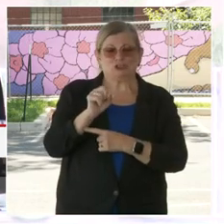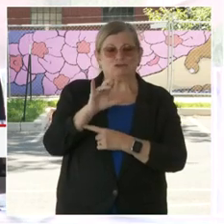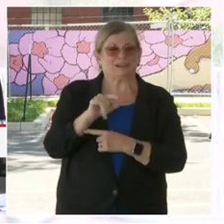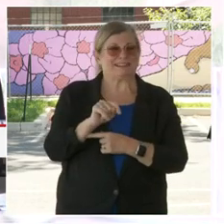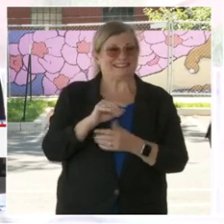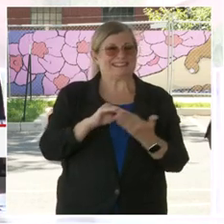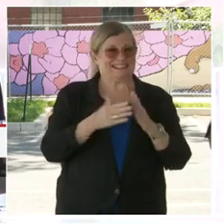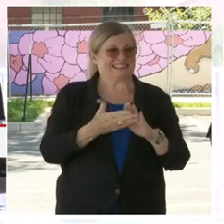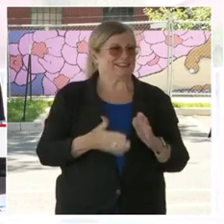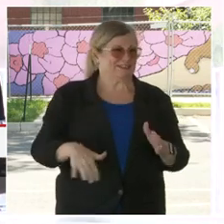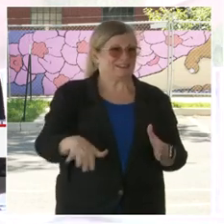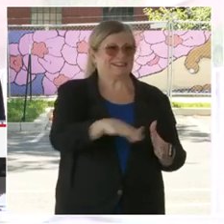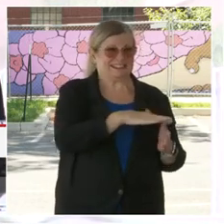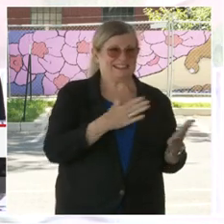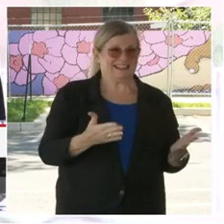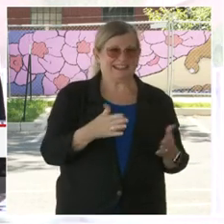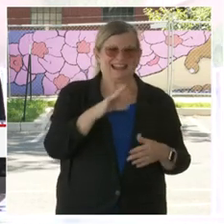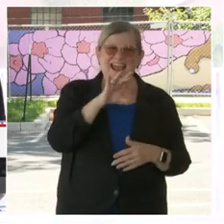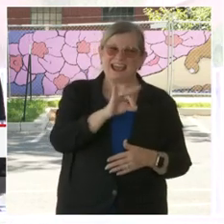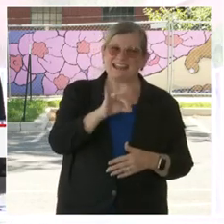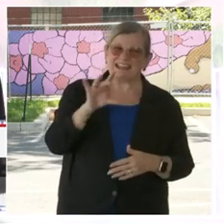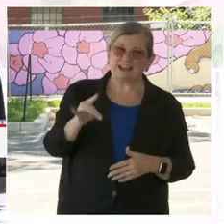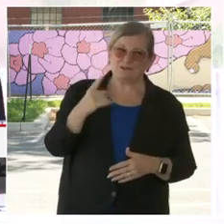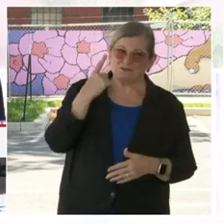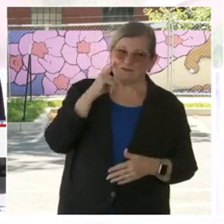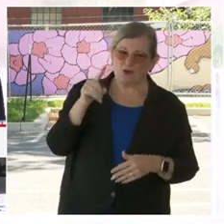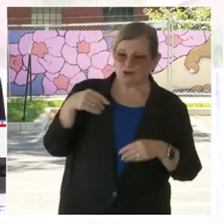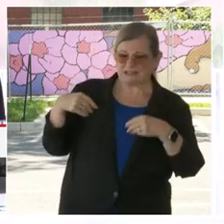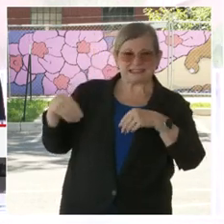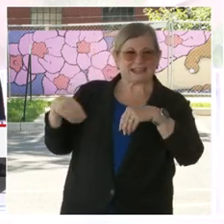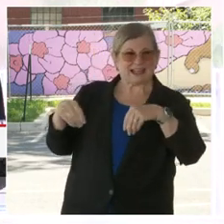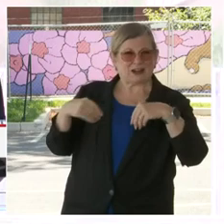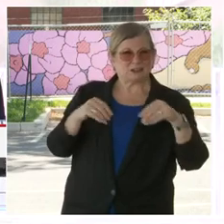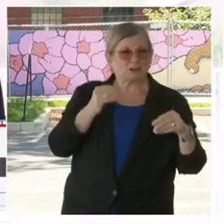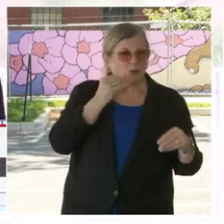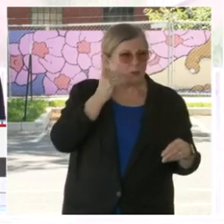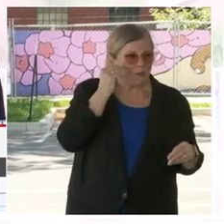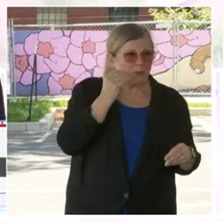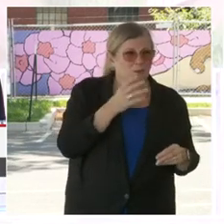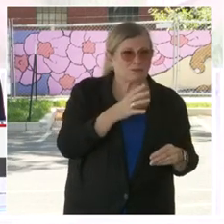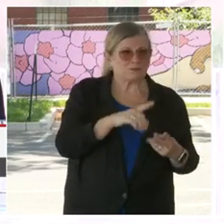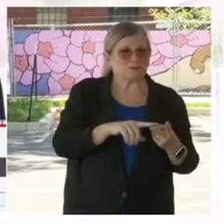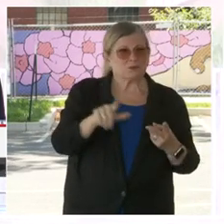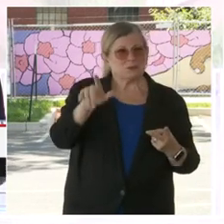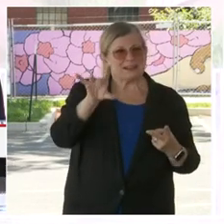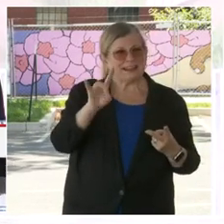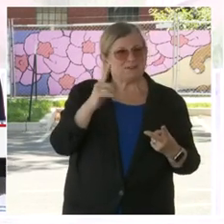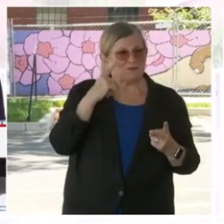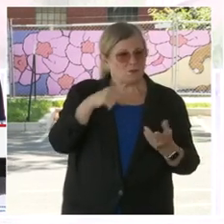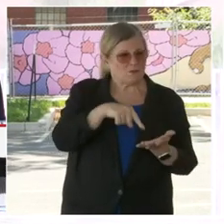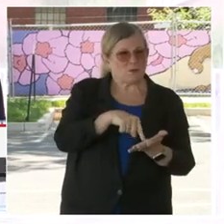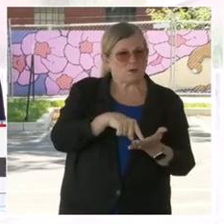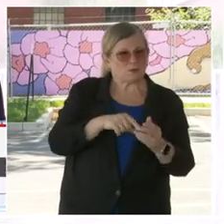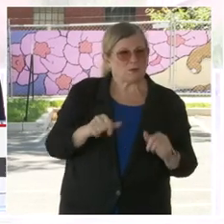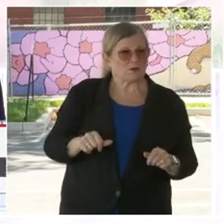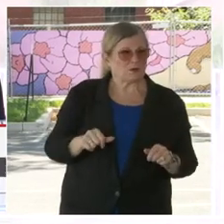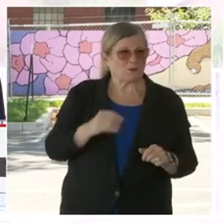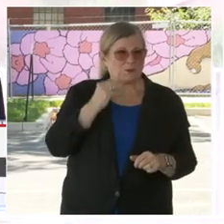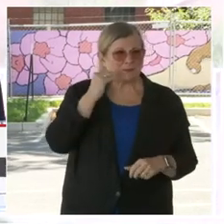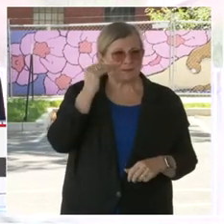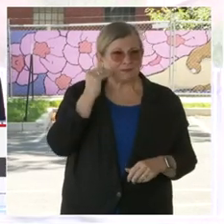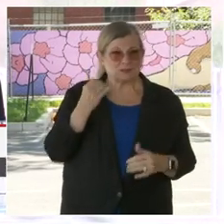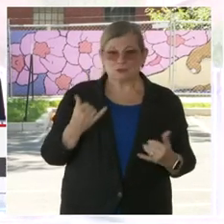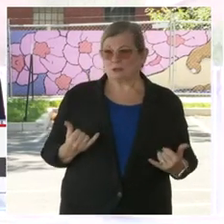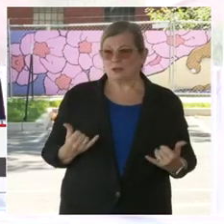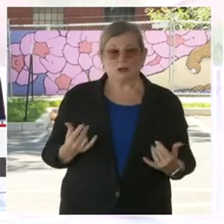88 for-sale townhome units with 27 of them being affordable. And today, we kick off construction and learn